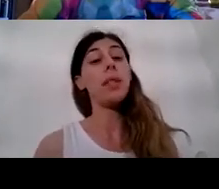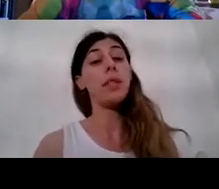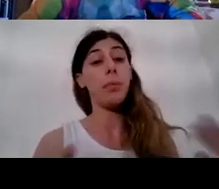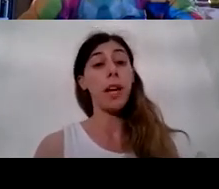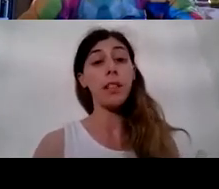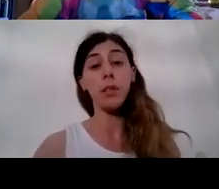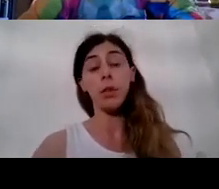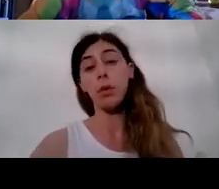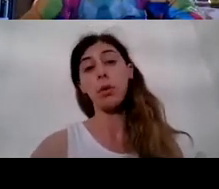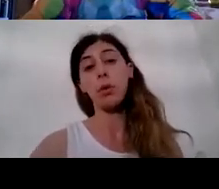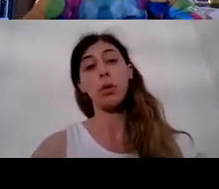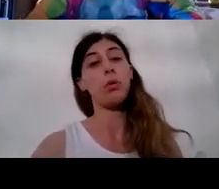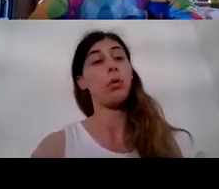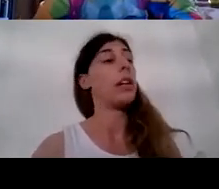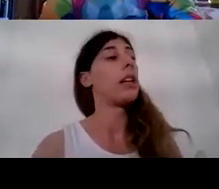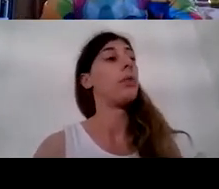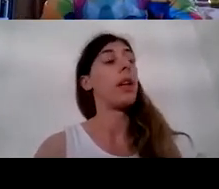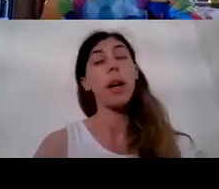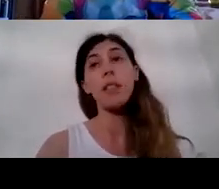mindset.